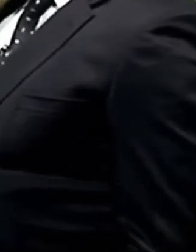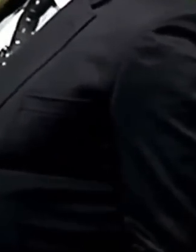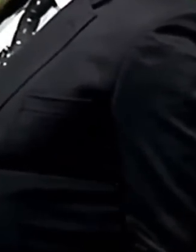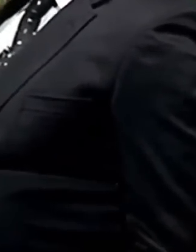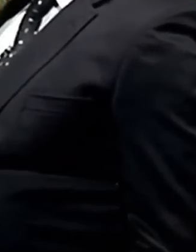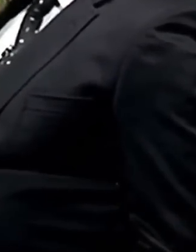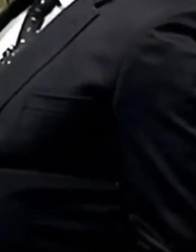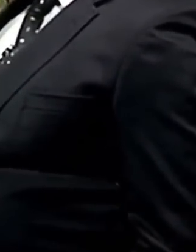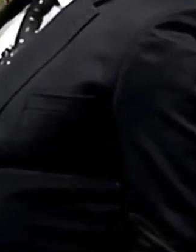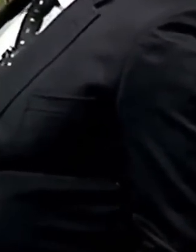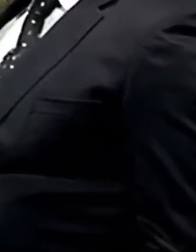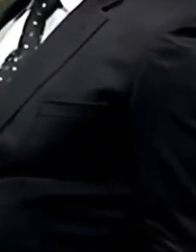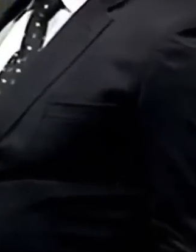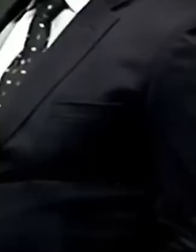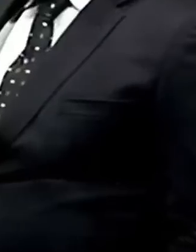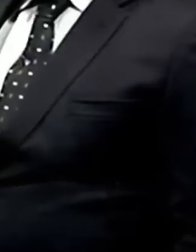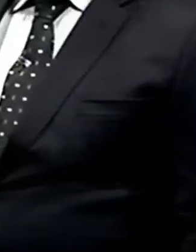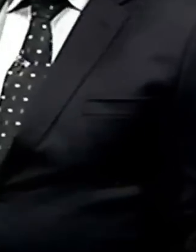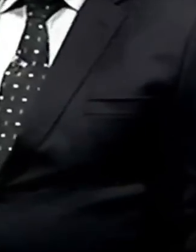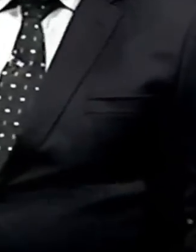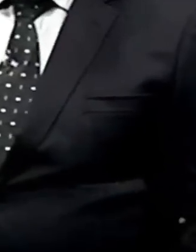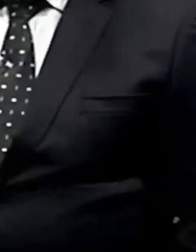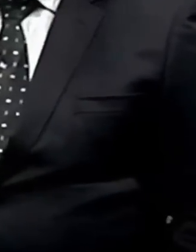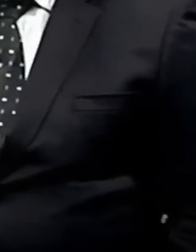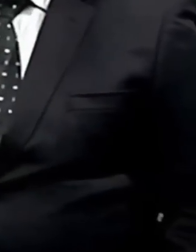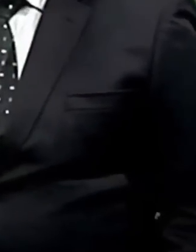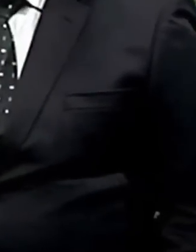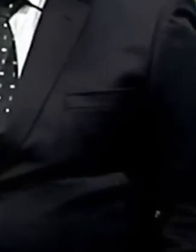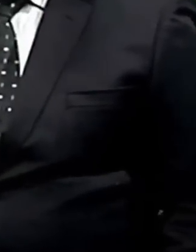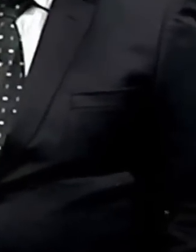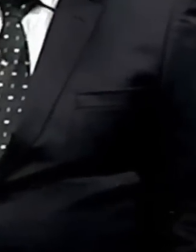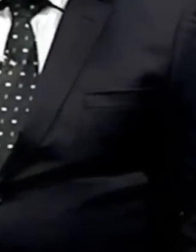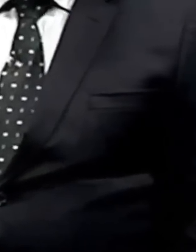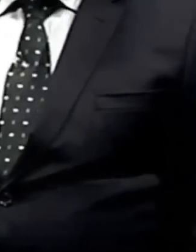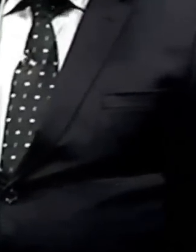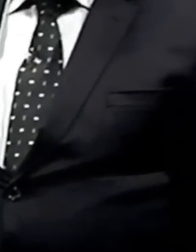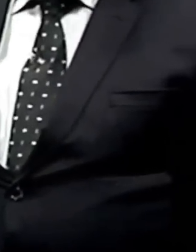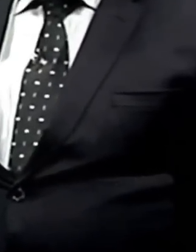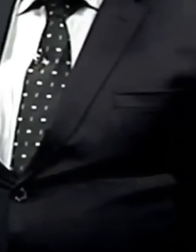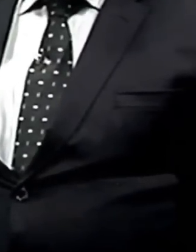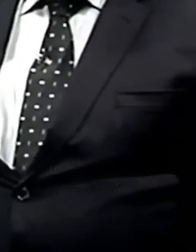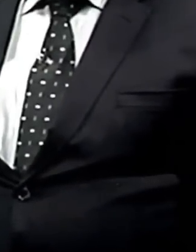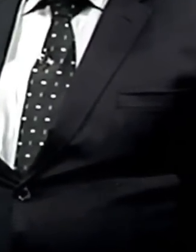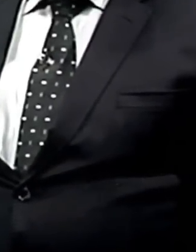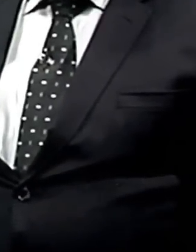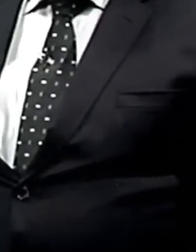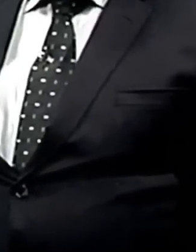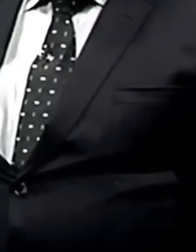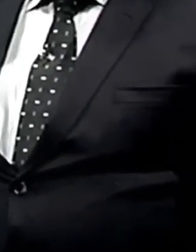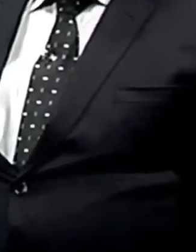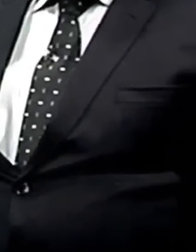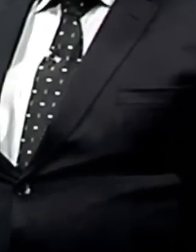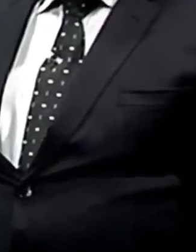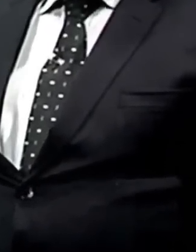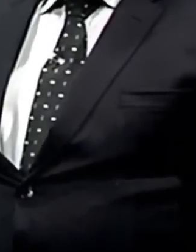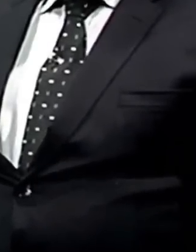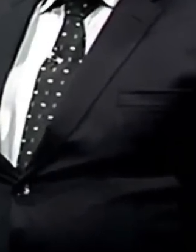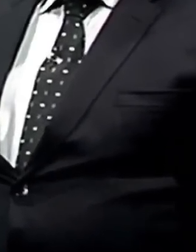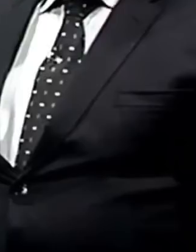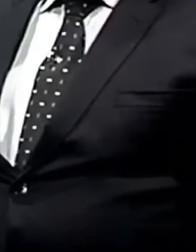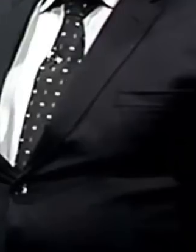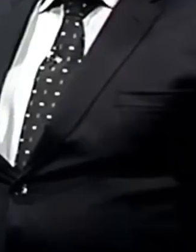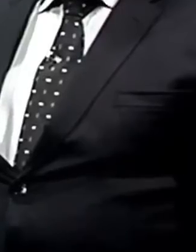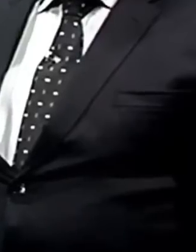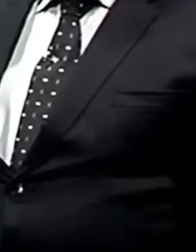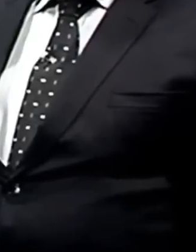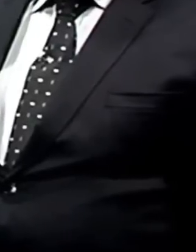masho a mabedi le sholo motho supileng mona Mbombela ntle le mono bogolo ba province na Mpumalanga tla bona le maemo a tleng a batabata ha re shebile ka re province